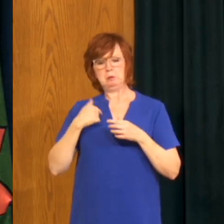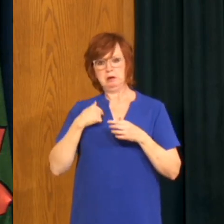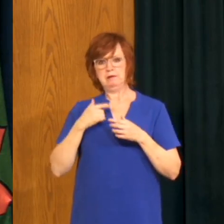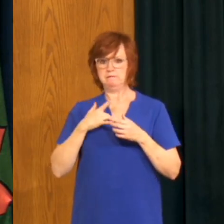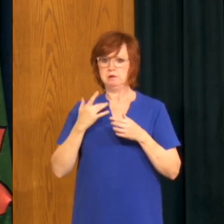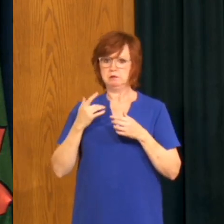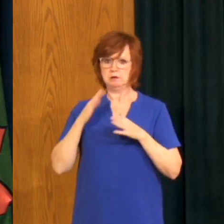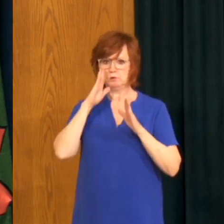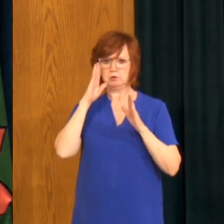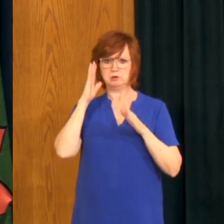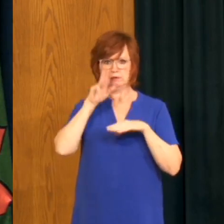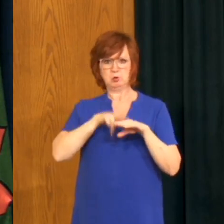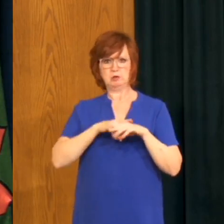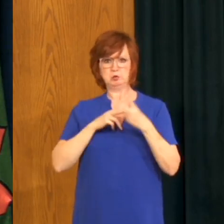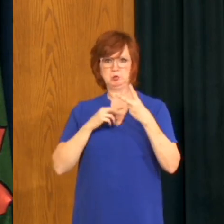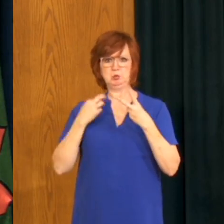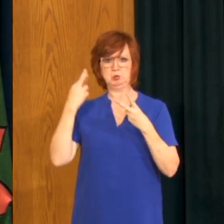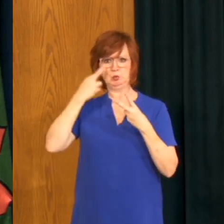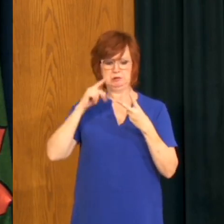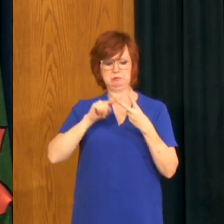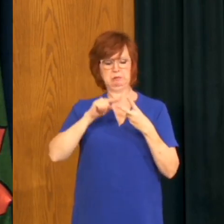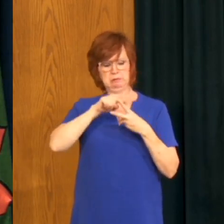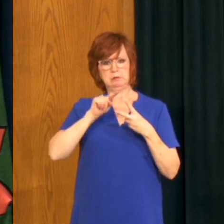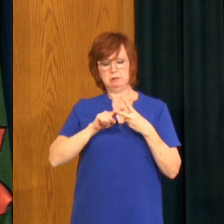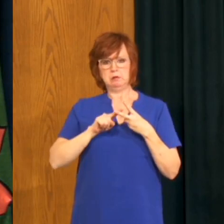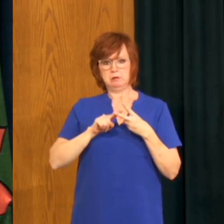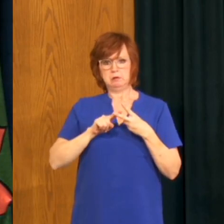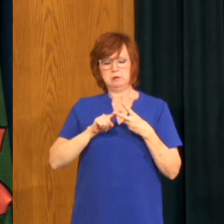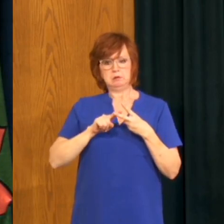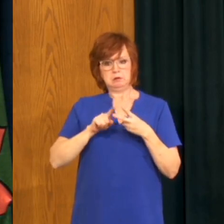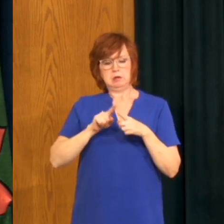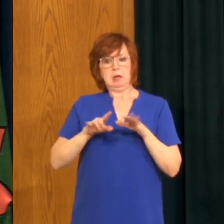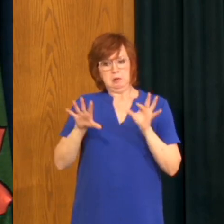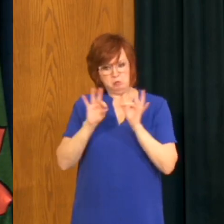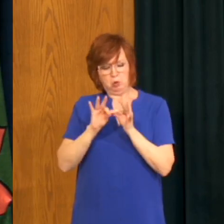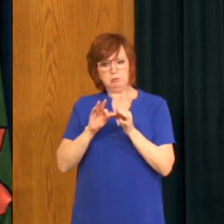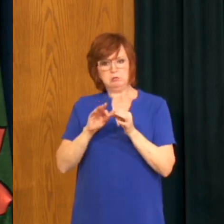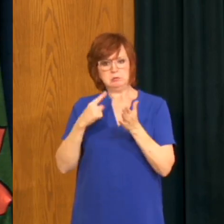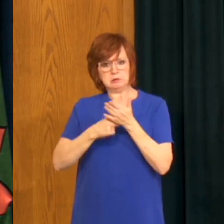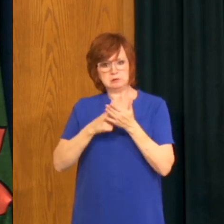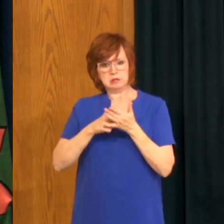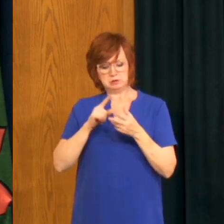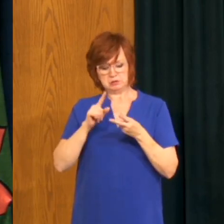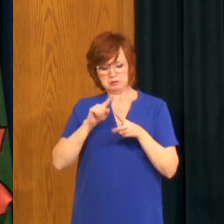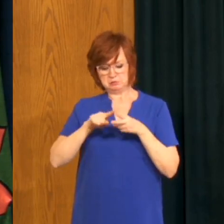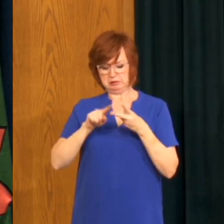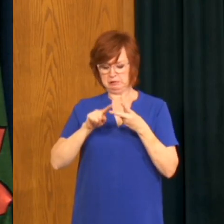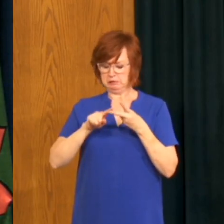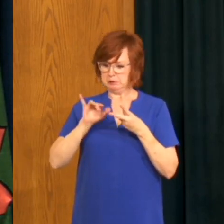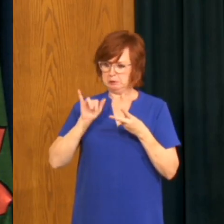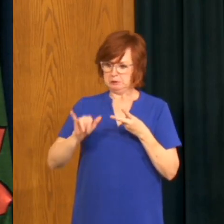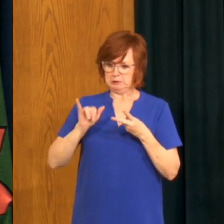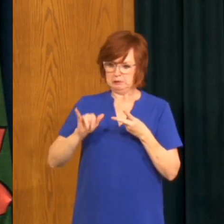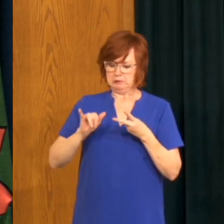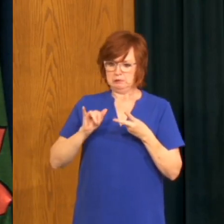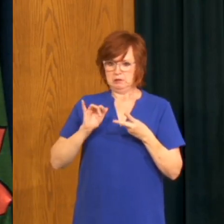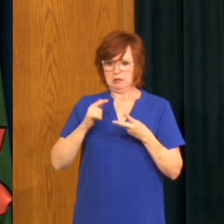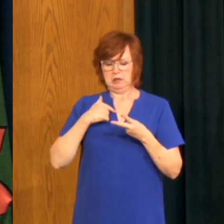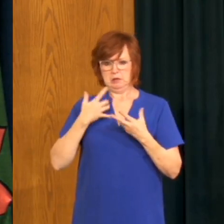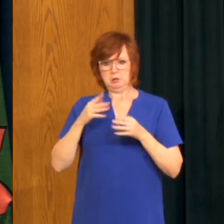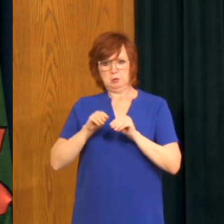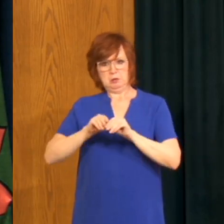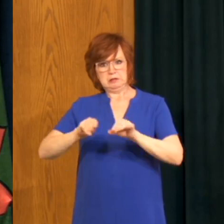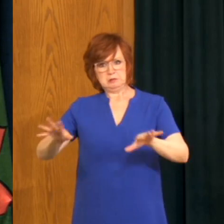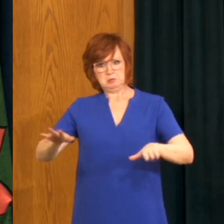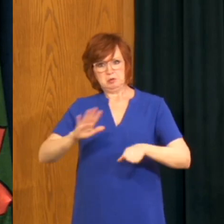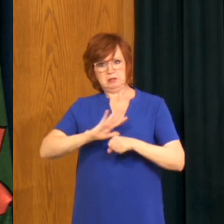raised, but two, on how there is a risk with any large gathering of spreading the